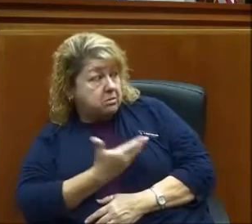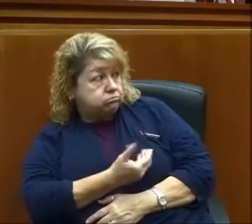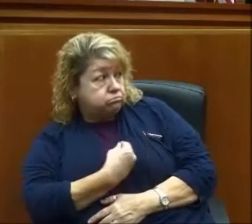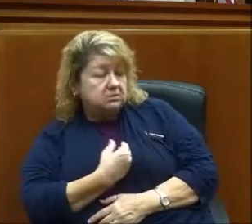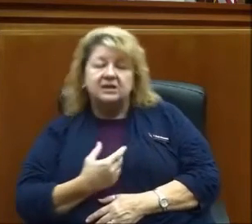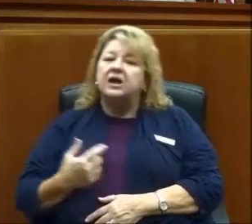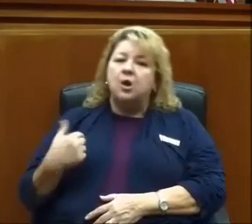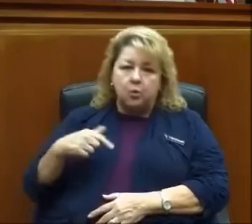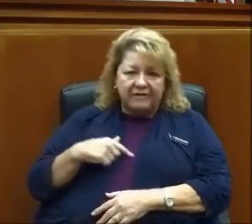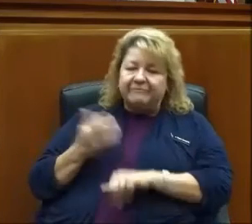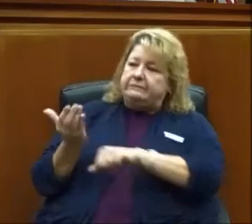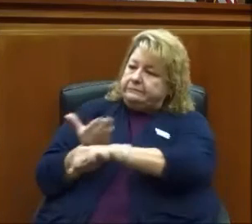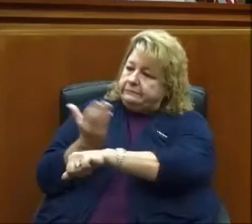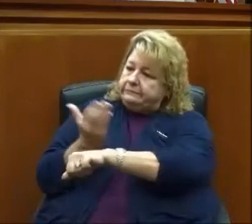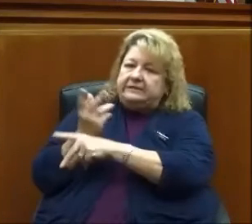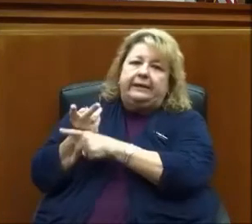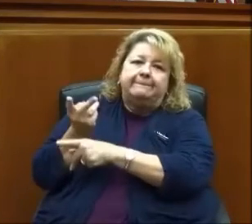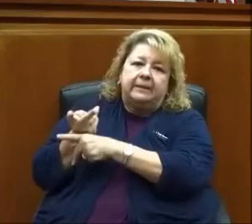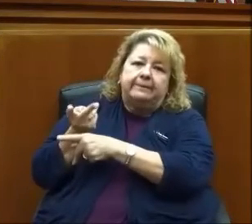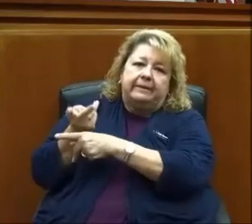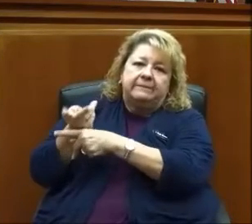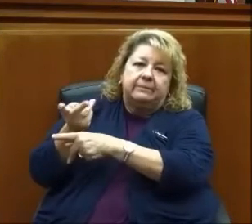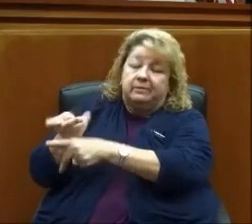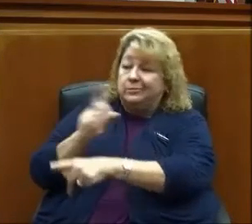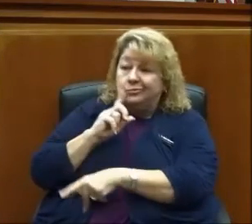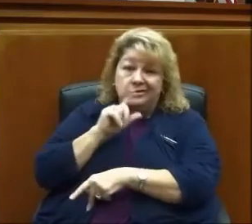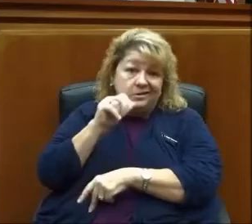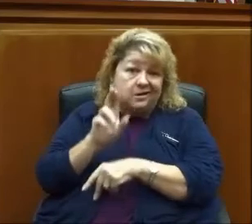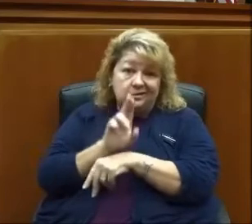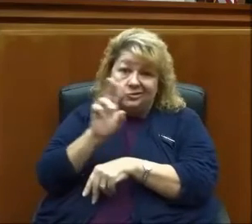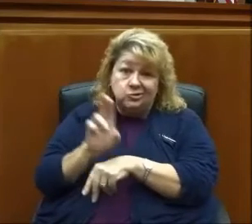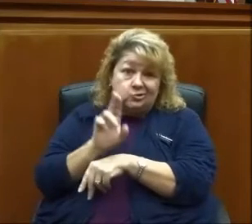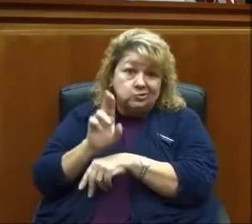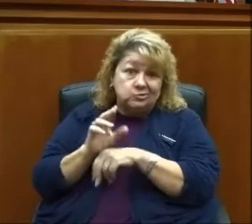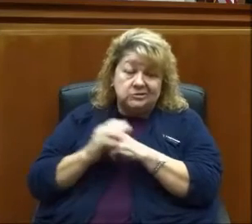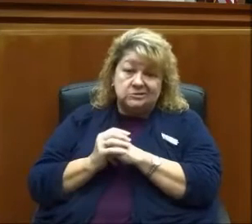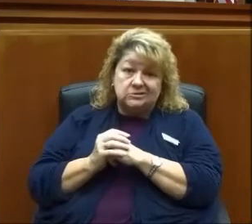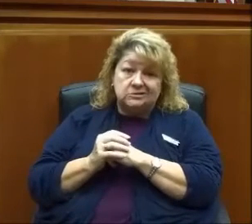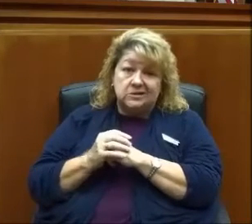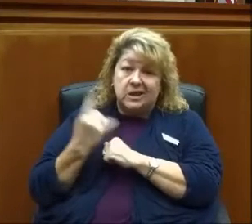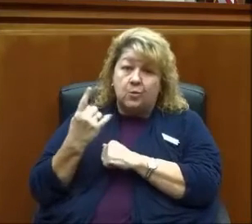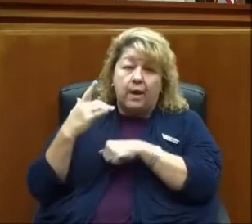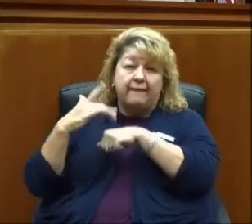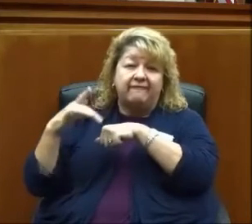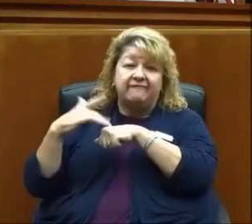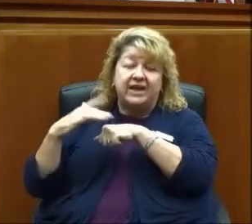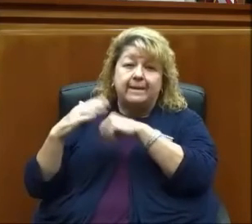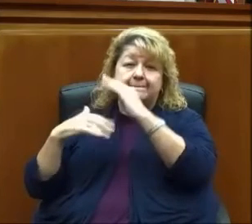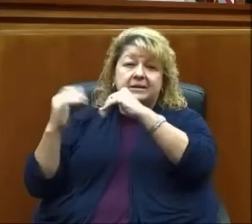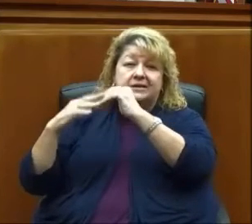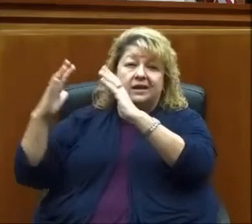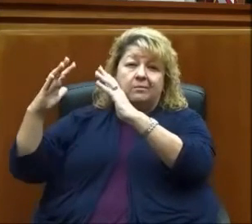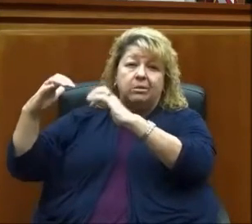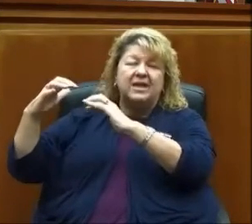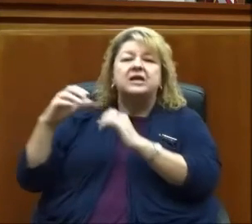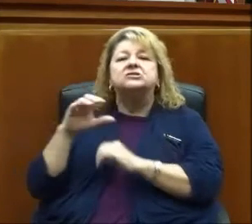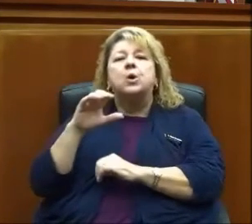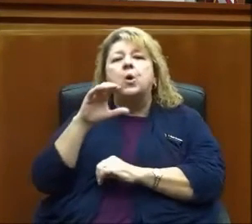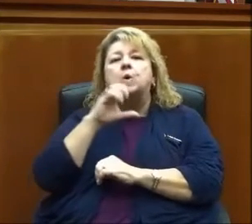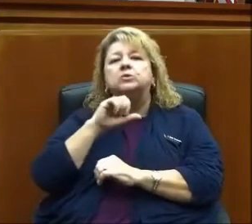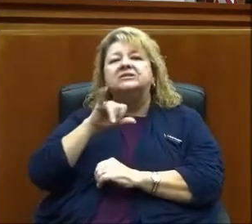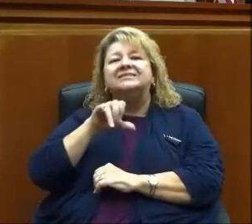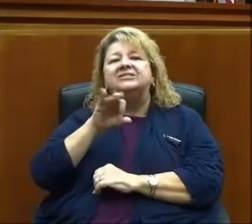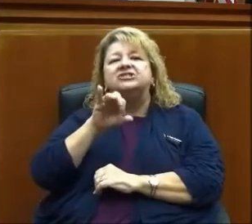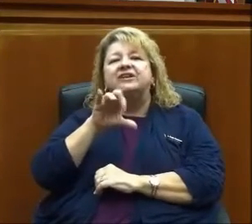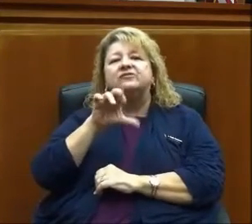to upkeep the land, and it's really not being used. There, like I said, there's a vacant building, an old Jefferson Trade School.